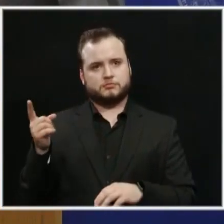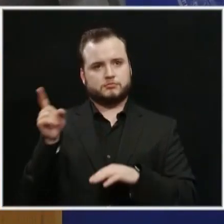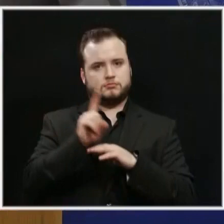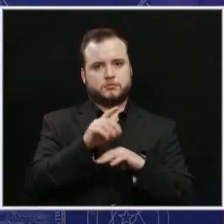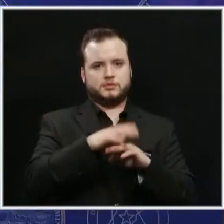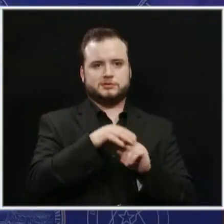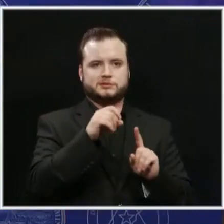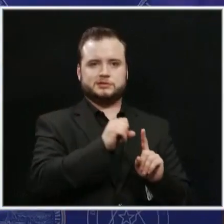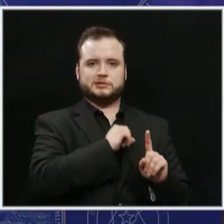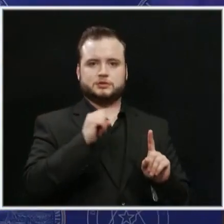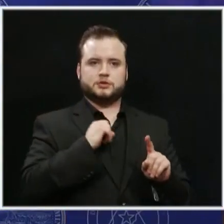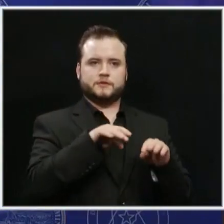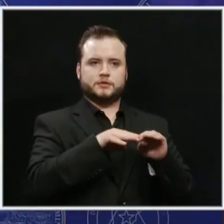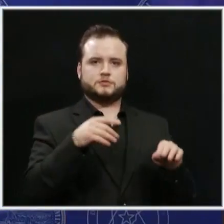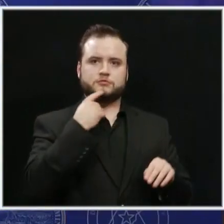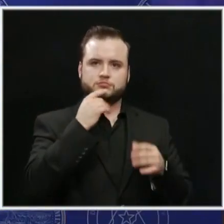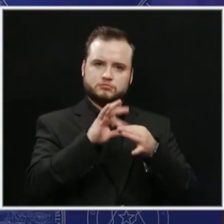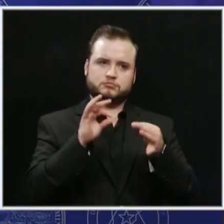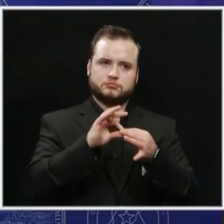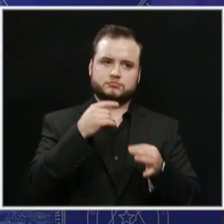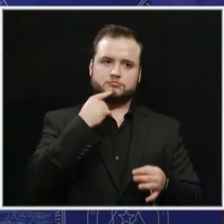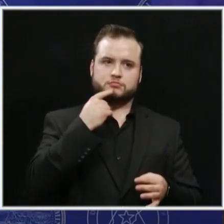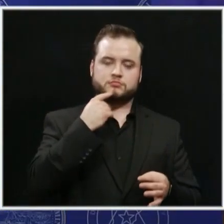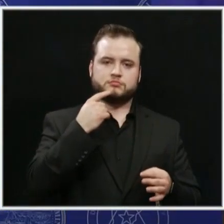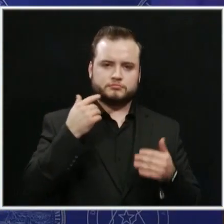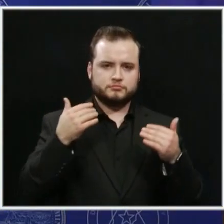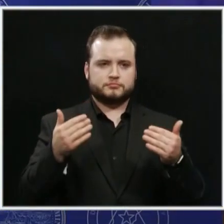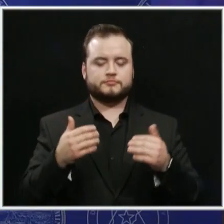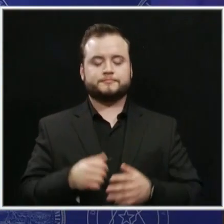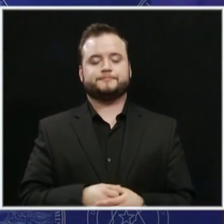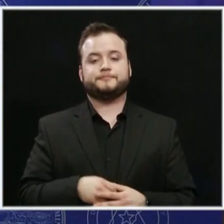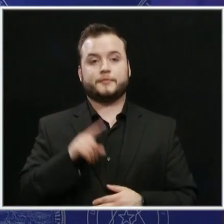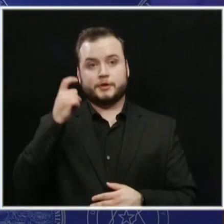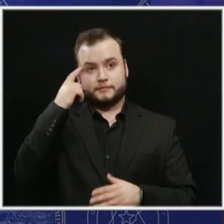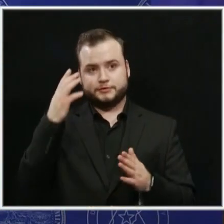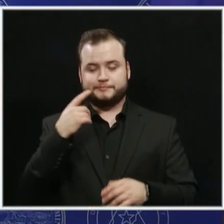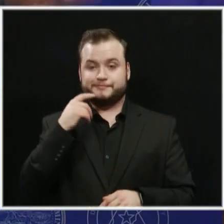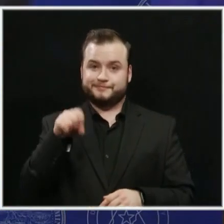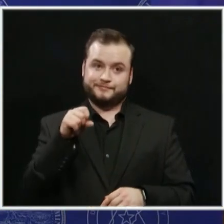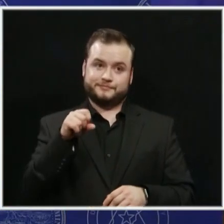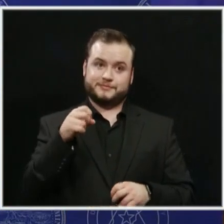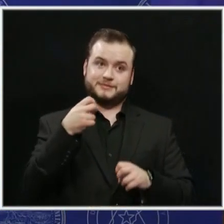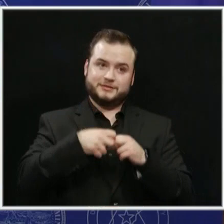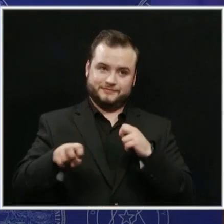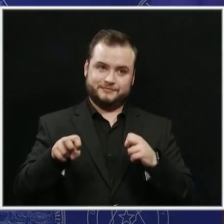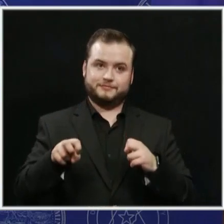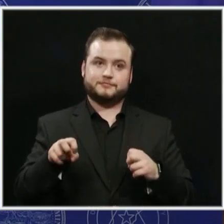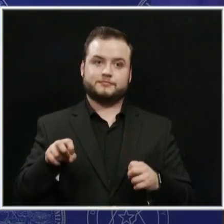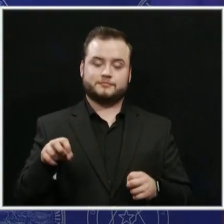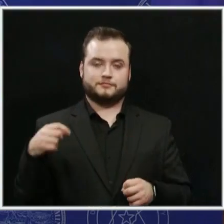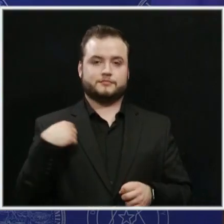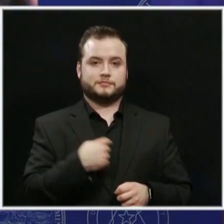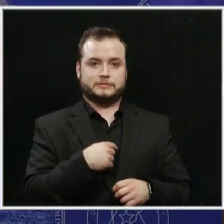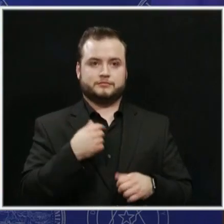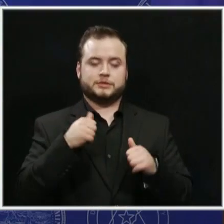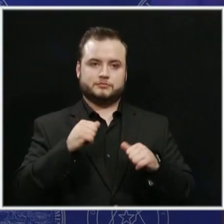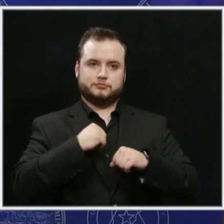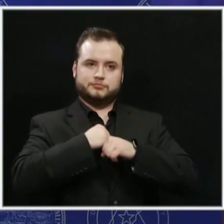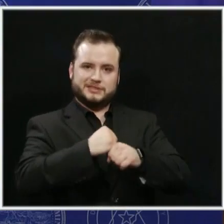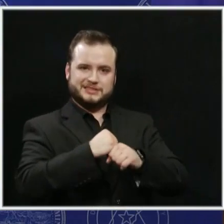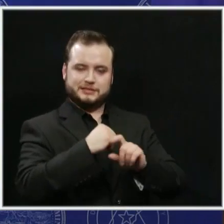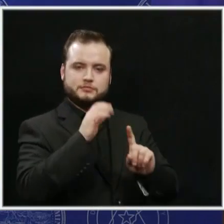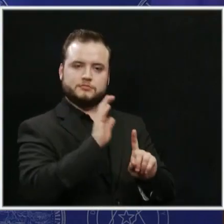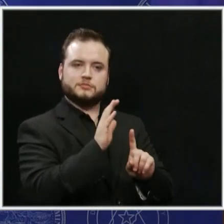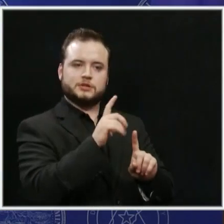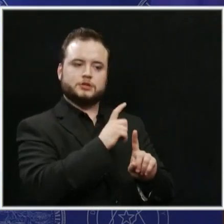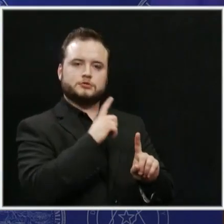those two issues? Yeah, this gets tough, and I'm very protective of the independence of the legislature, just in that regards, of them meeting and how they do